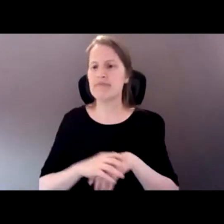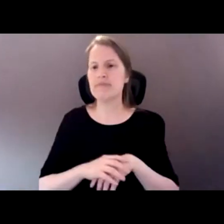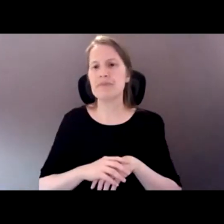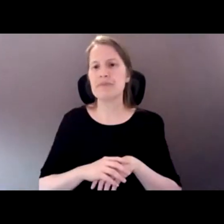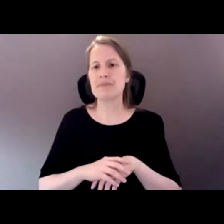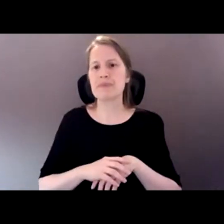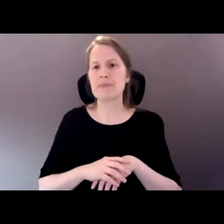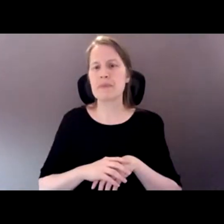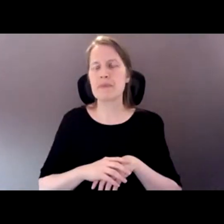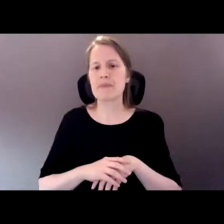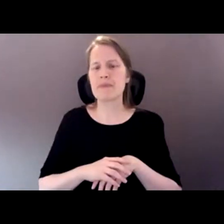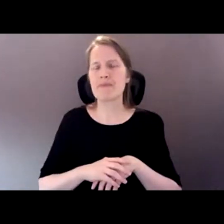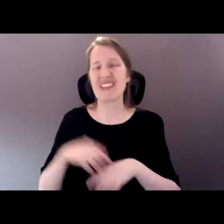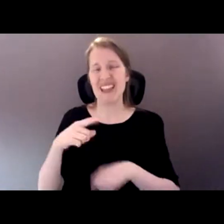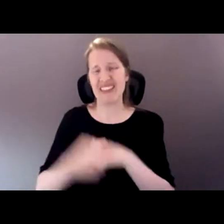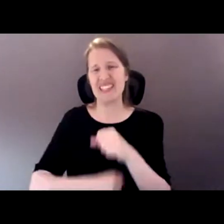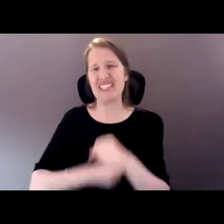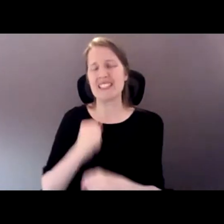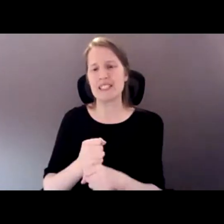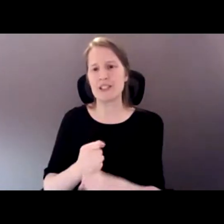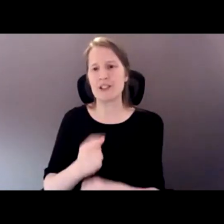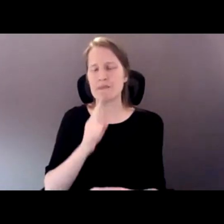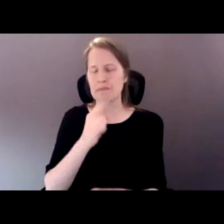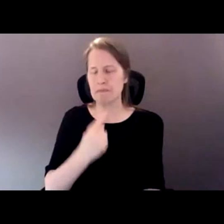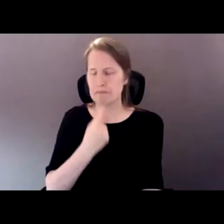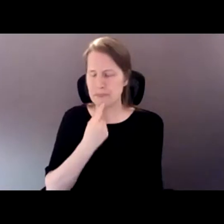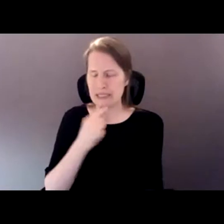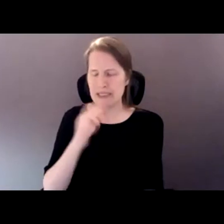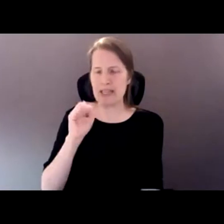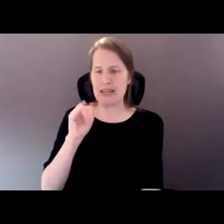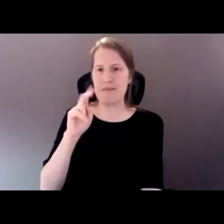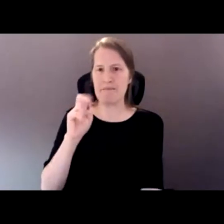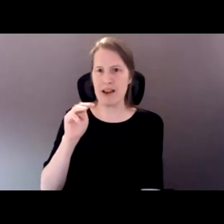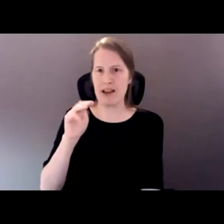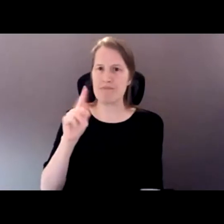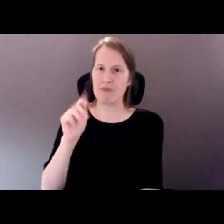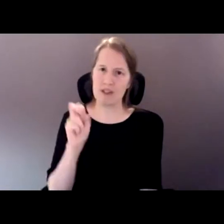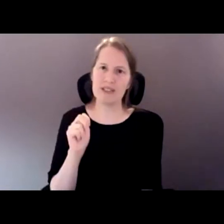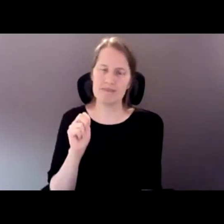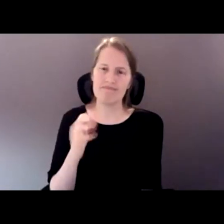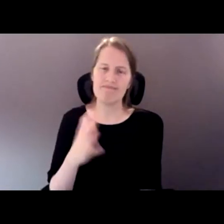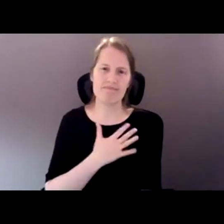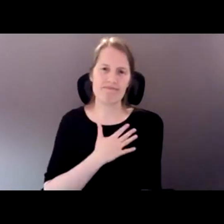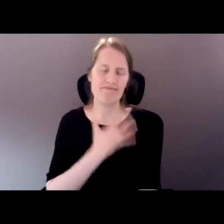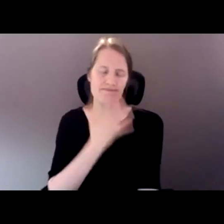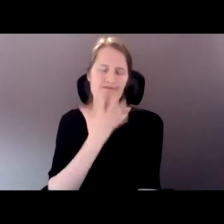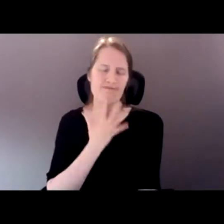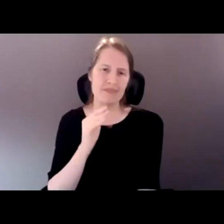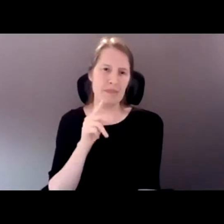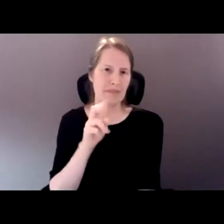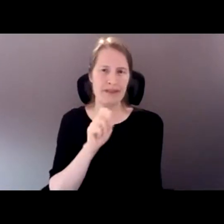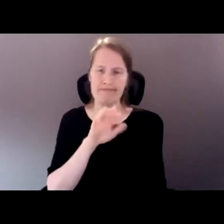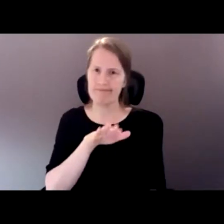missing very deeply this year the presence of Mike Morton, and we share in the Morton family's sorrow over Mike's